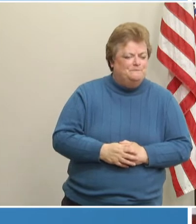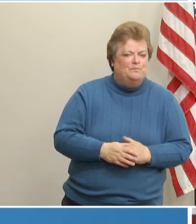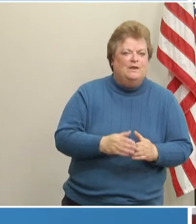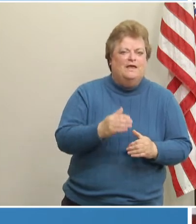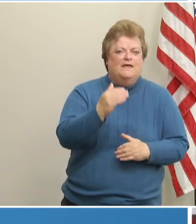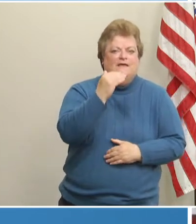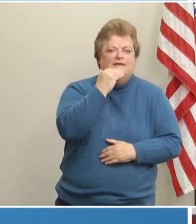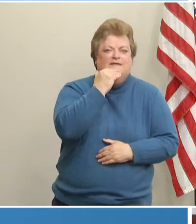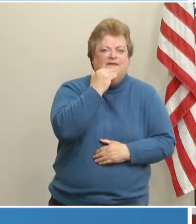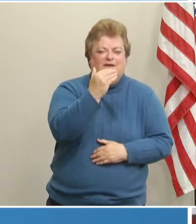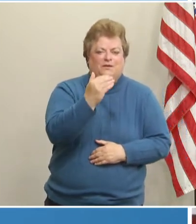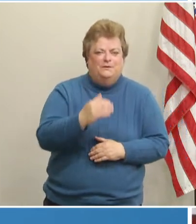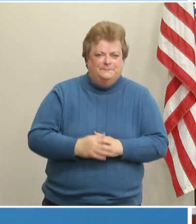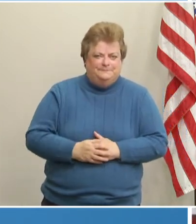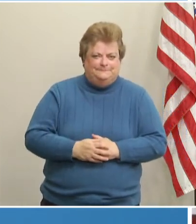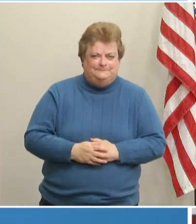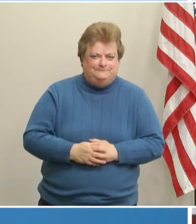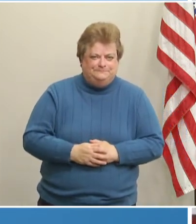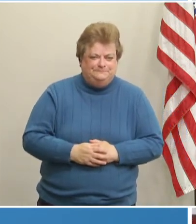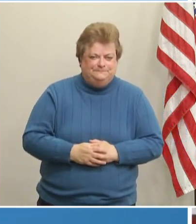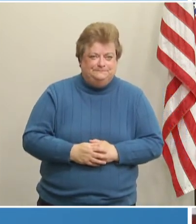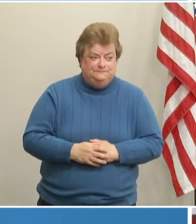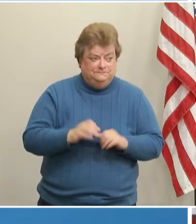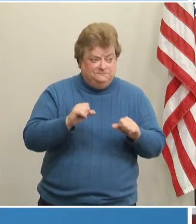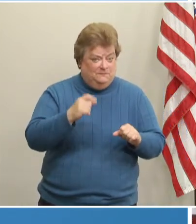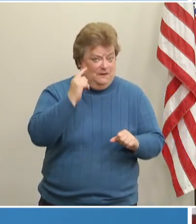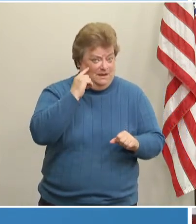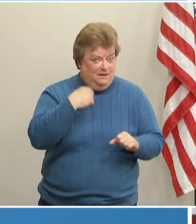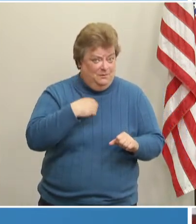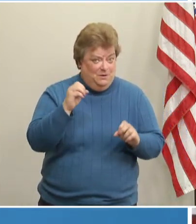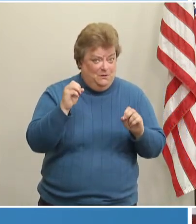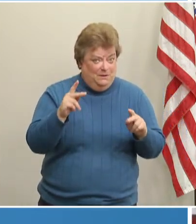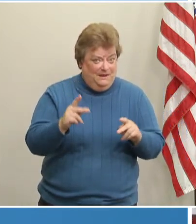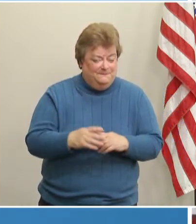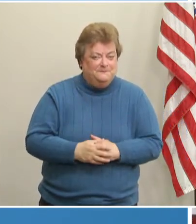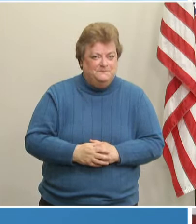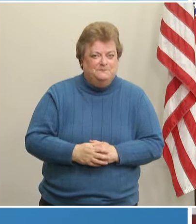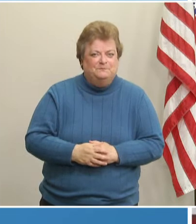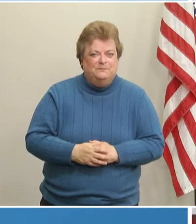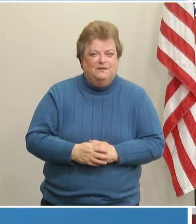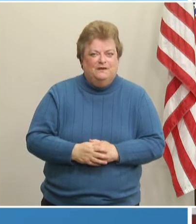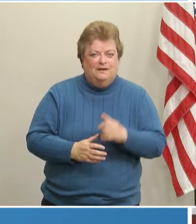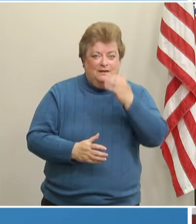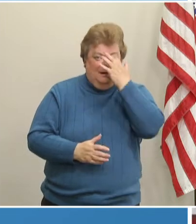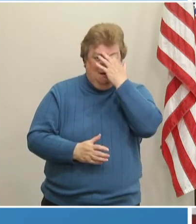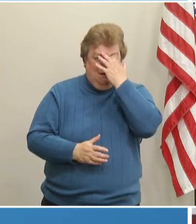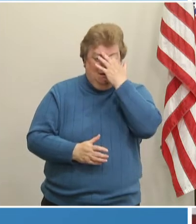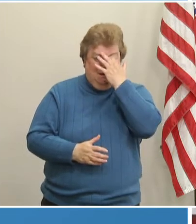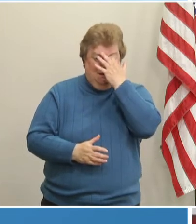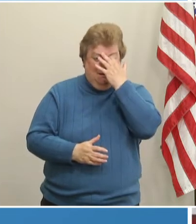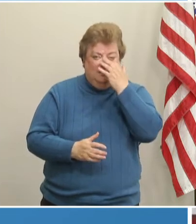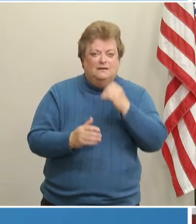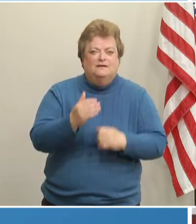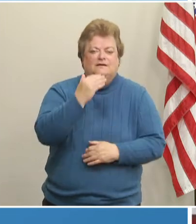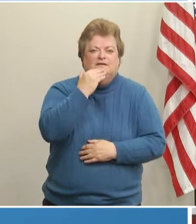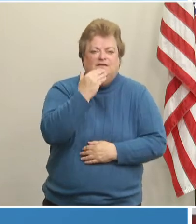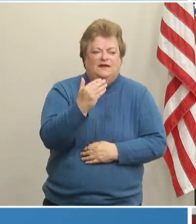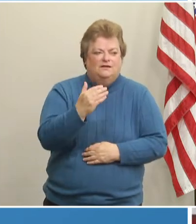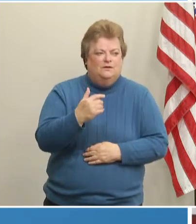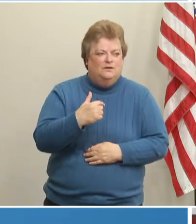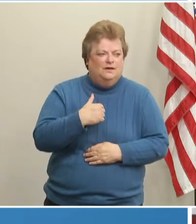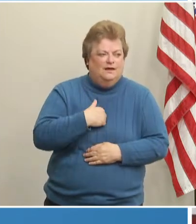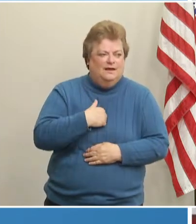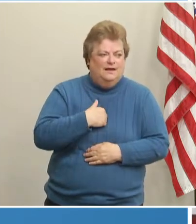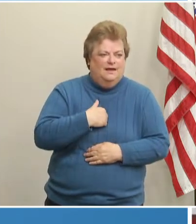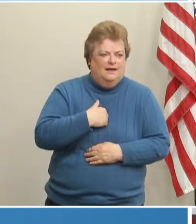Thank you, Pat. Can you guys hear me okay? Yes. Okay. Yeah, thank you. I was on